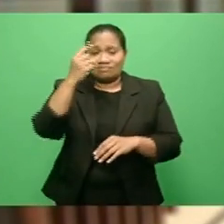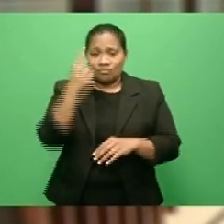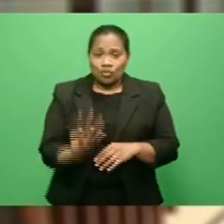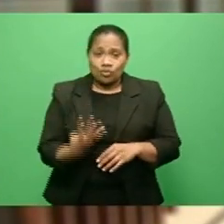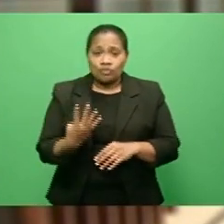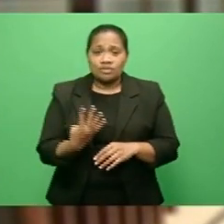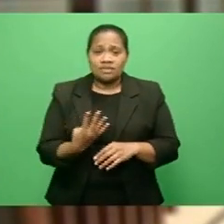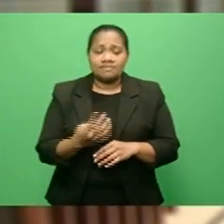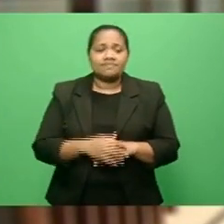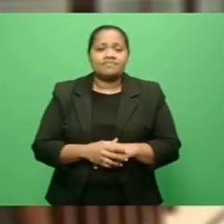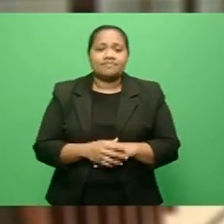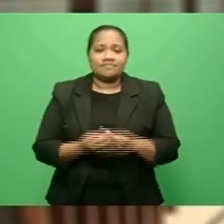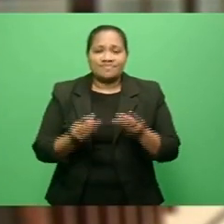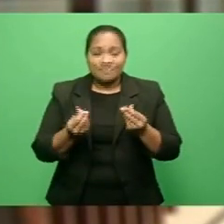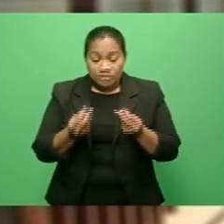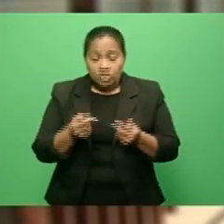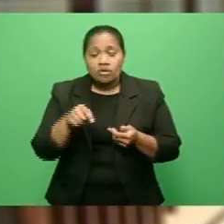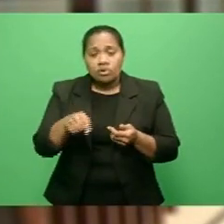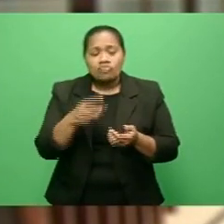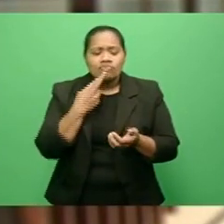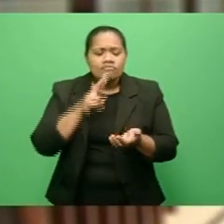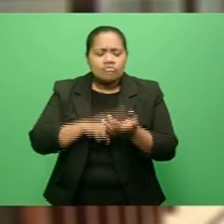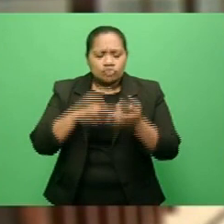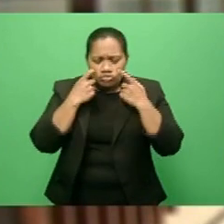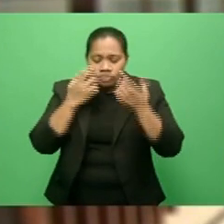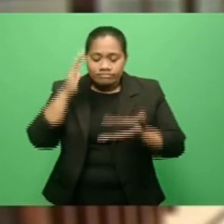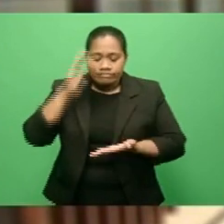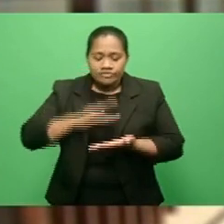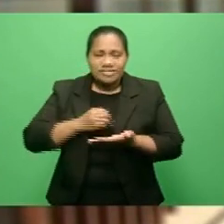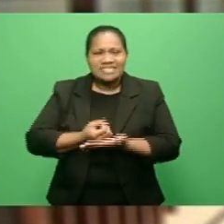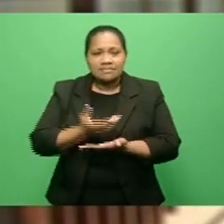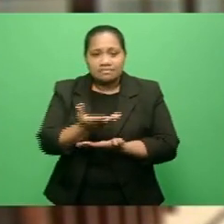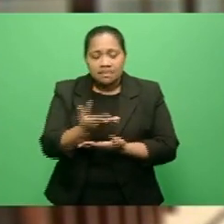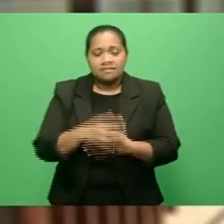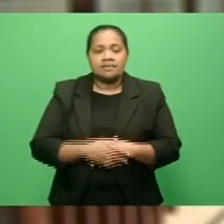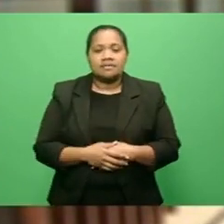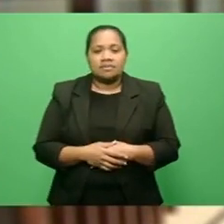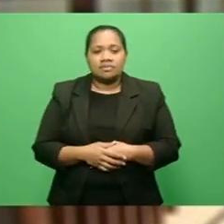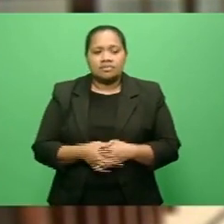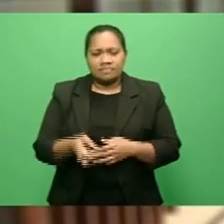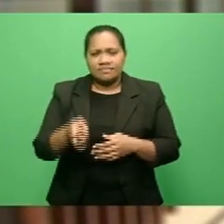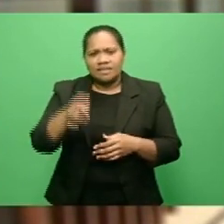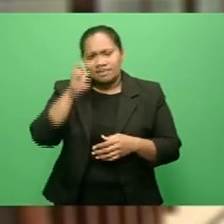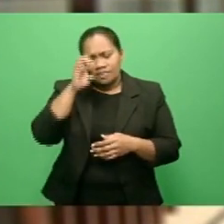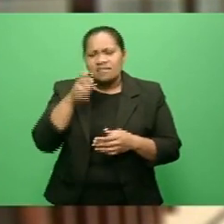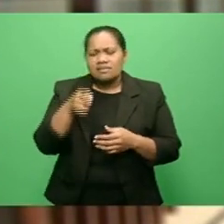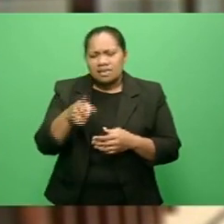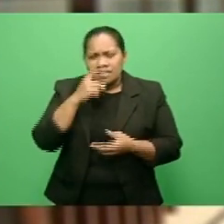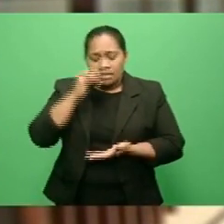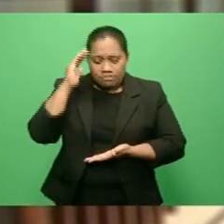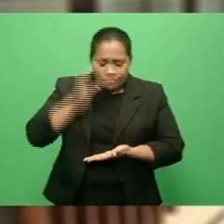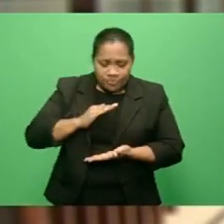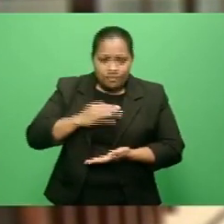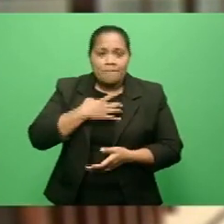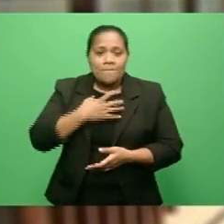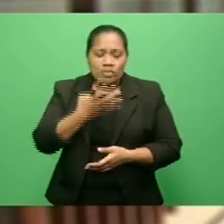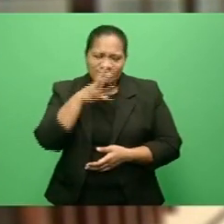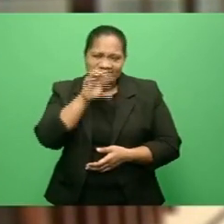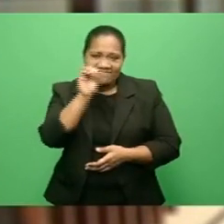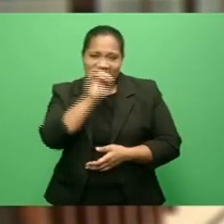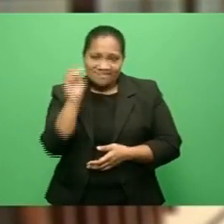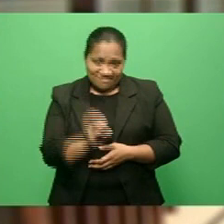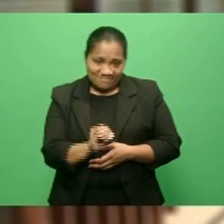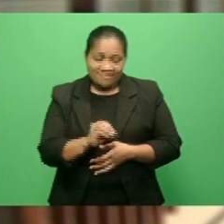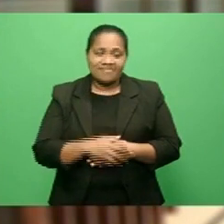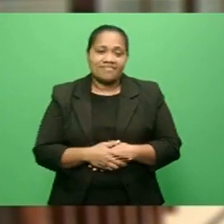capital expenditure report shows a drop in spending and has generated expectations it could fall by as much as 40%. The